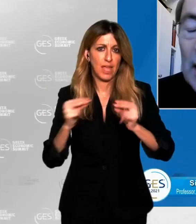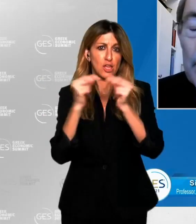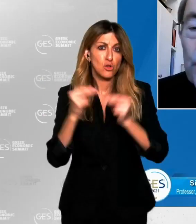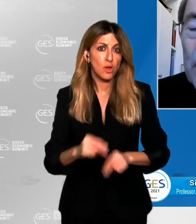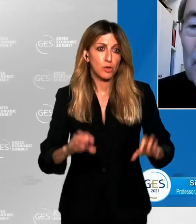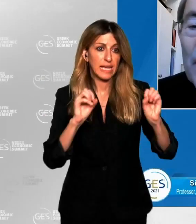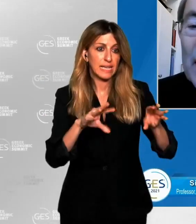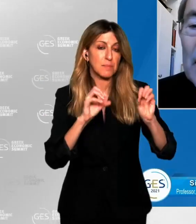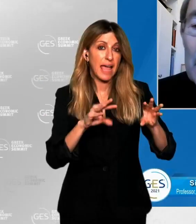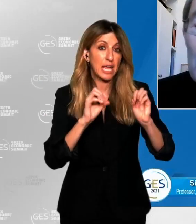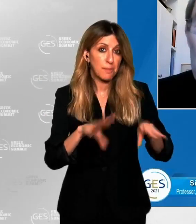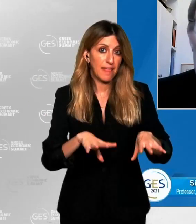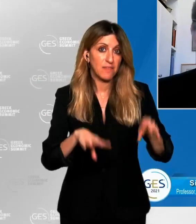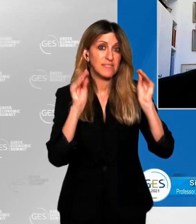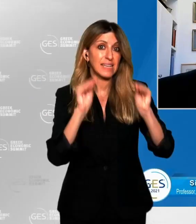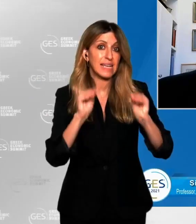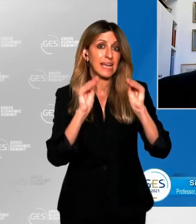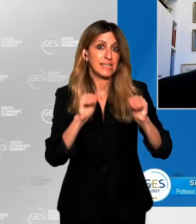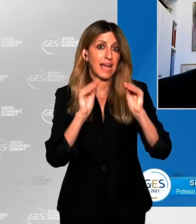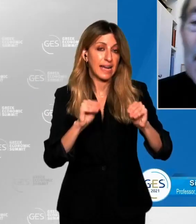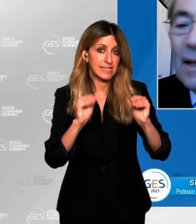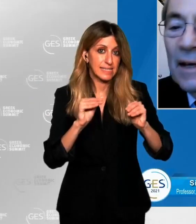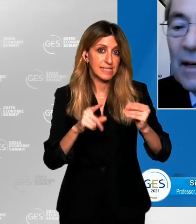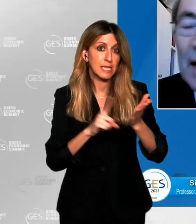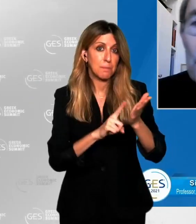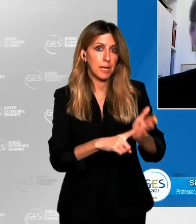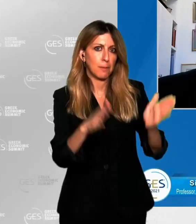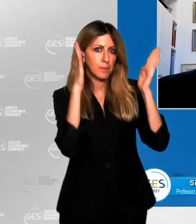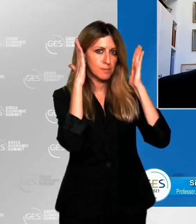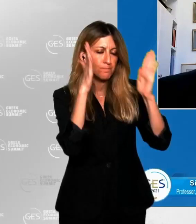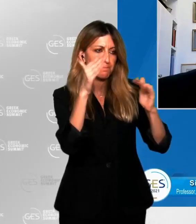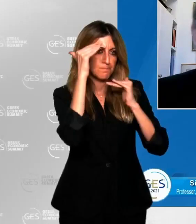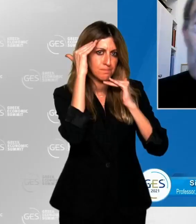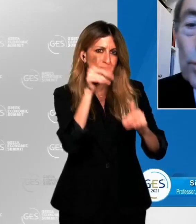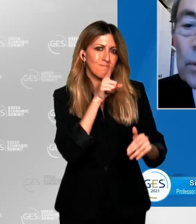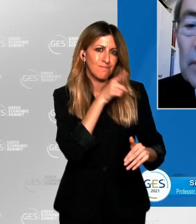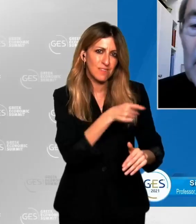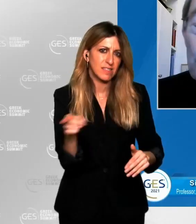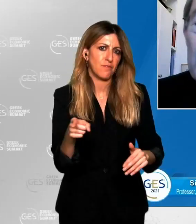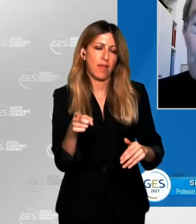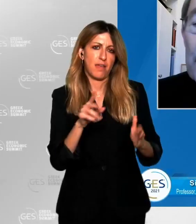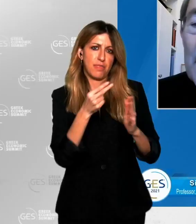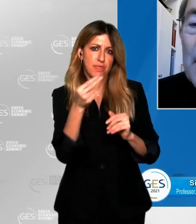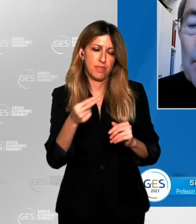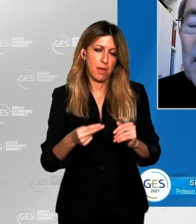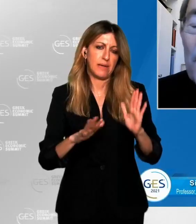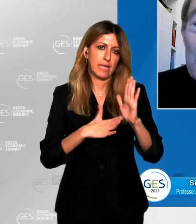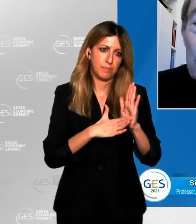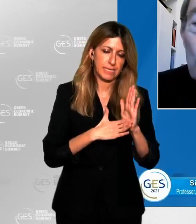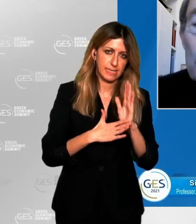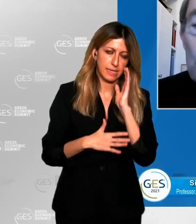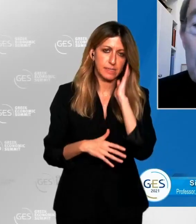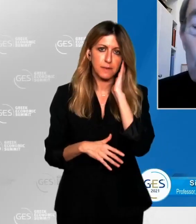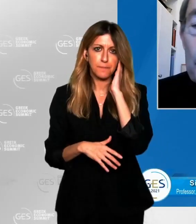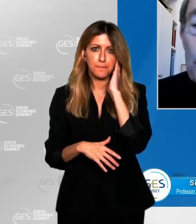They're hardly mentioned, in fact, in most high school or even elementary school education. But if